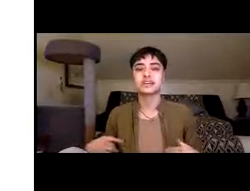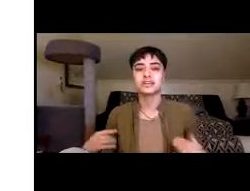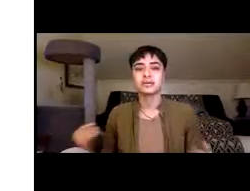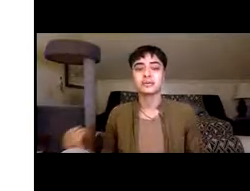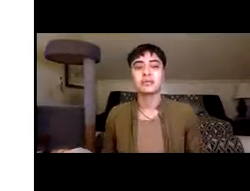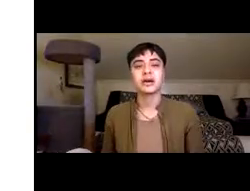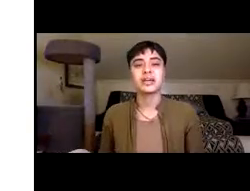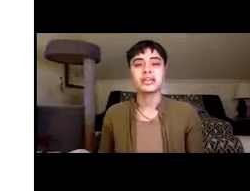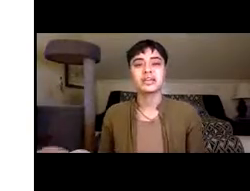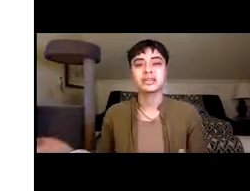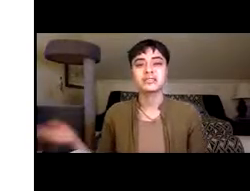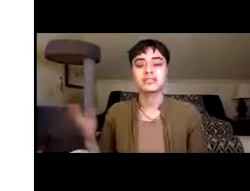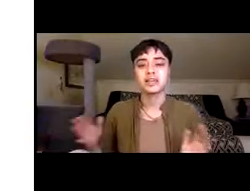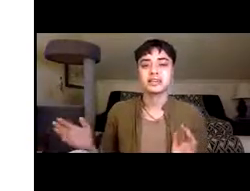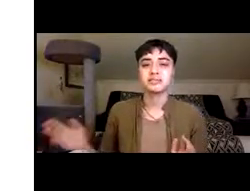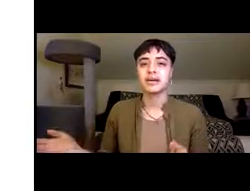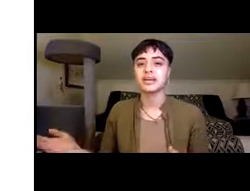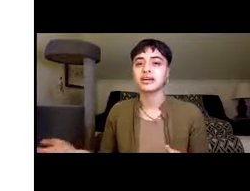like